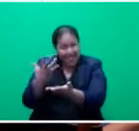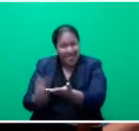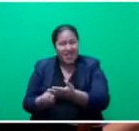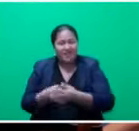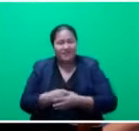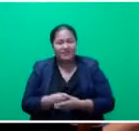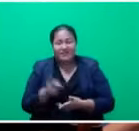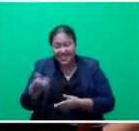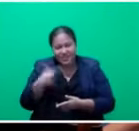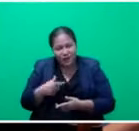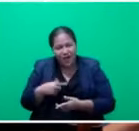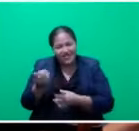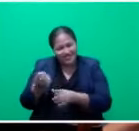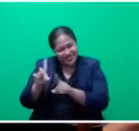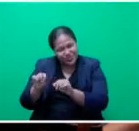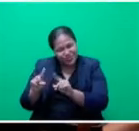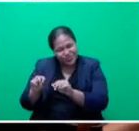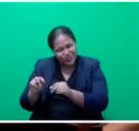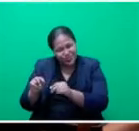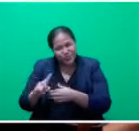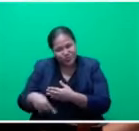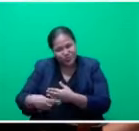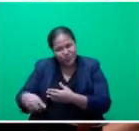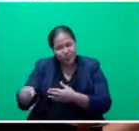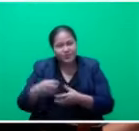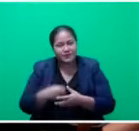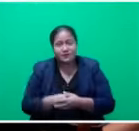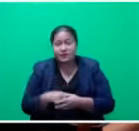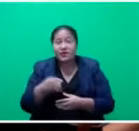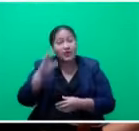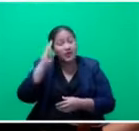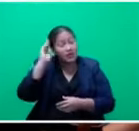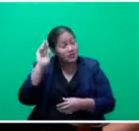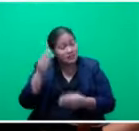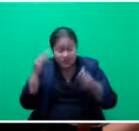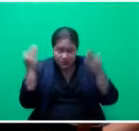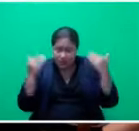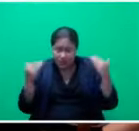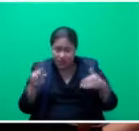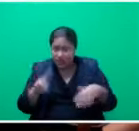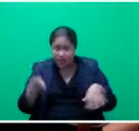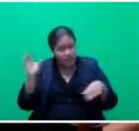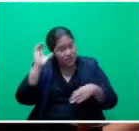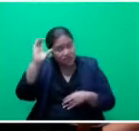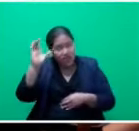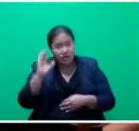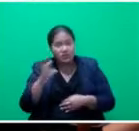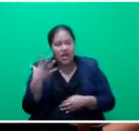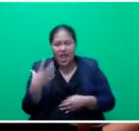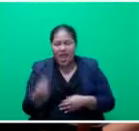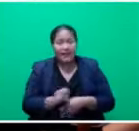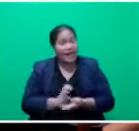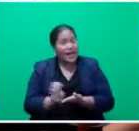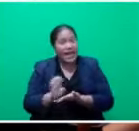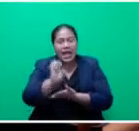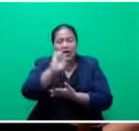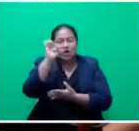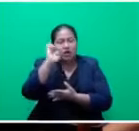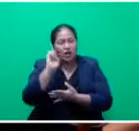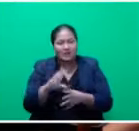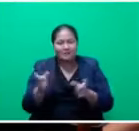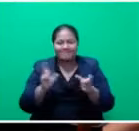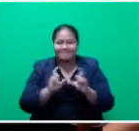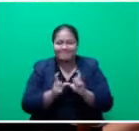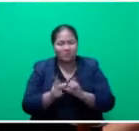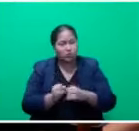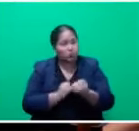government. Mr. Speaker, this country is confronted with its biggest ever economic crisis. A crisis is